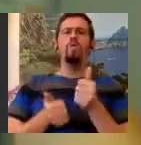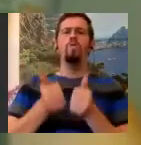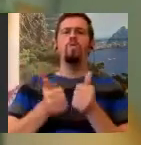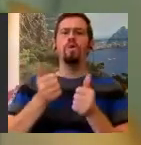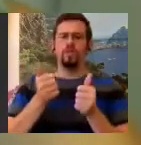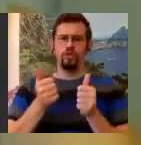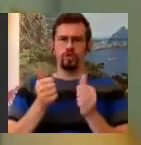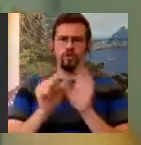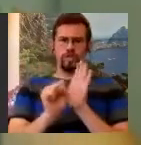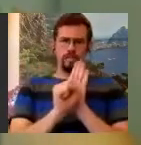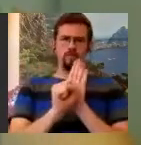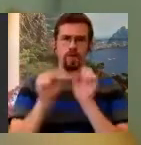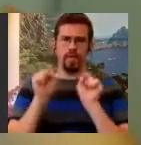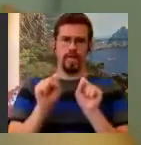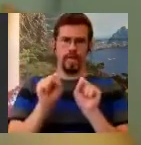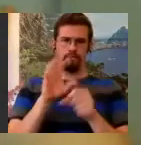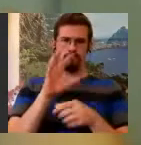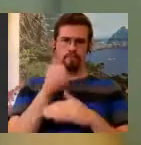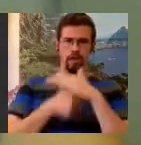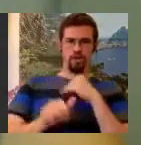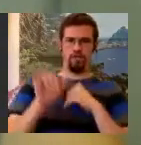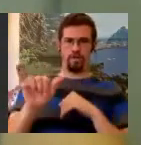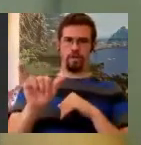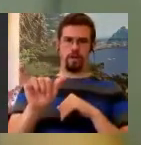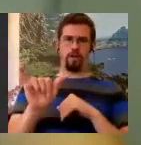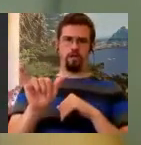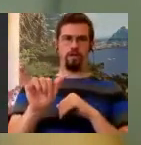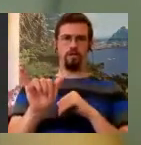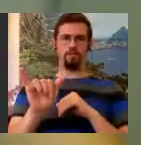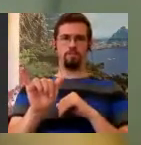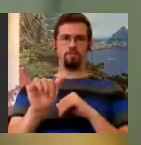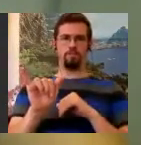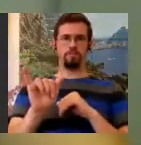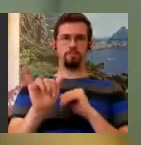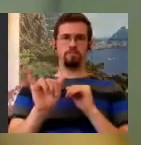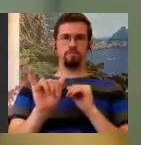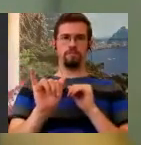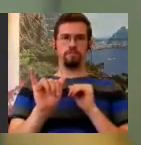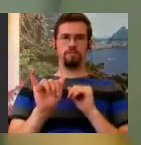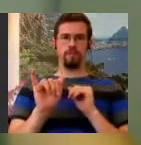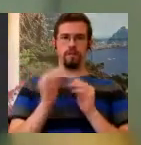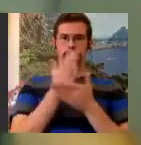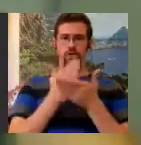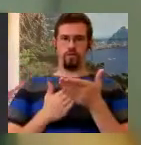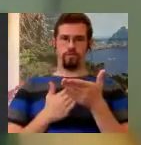can find in that section of the browser.